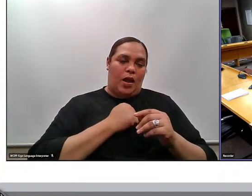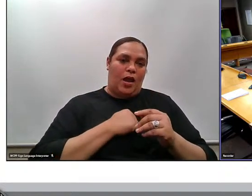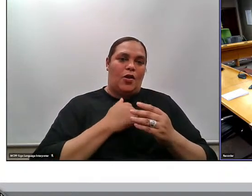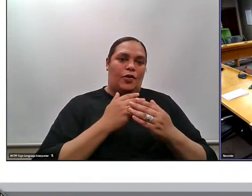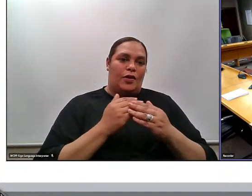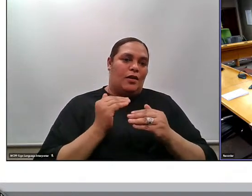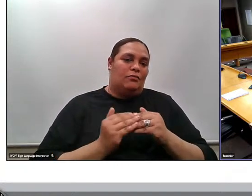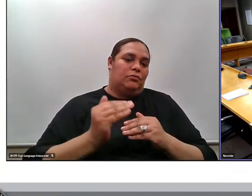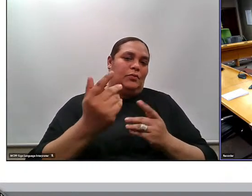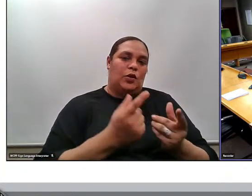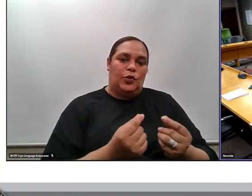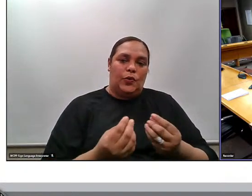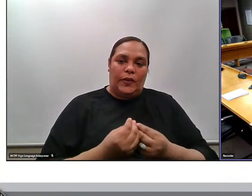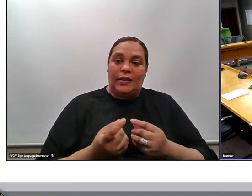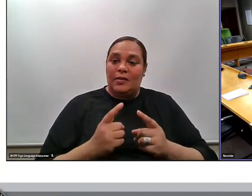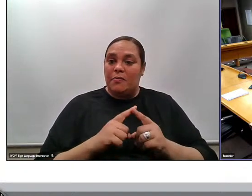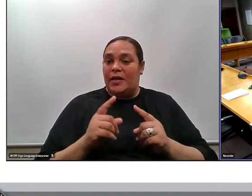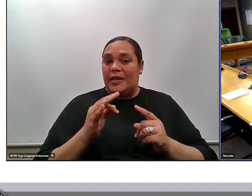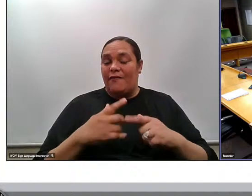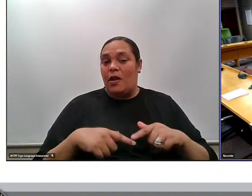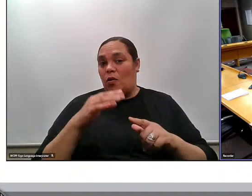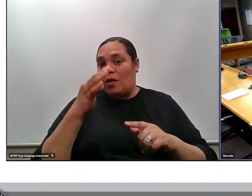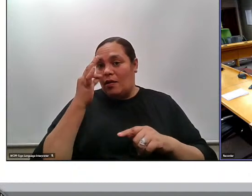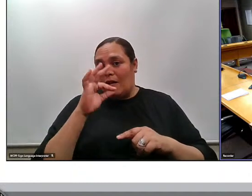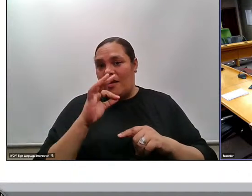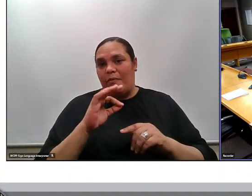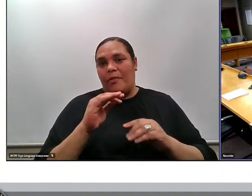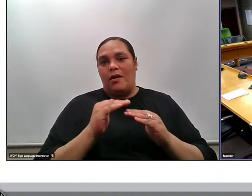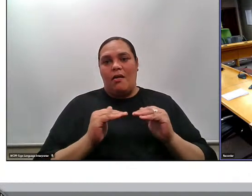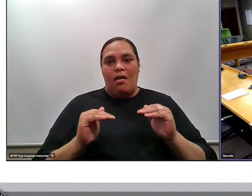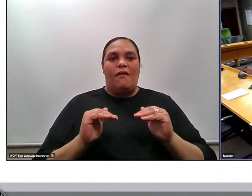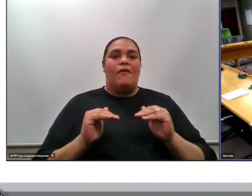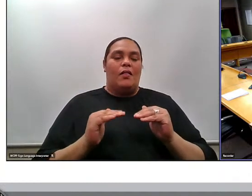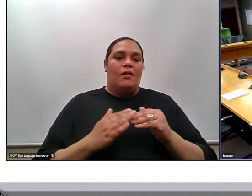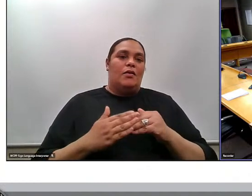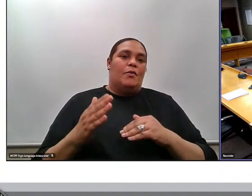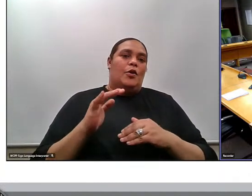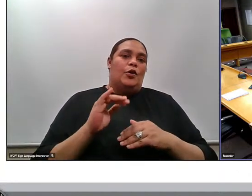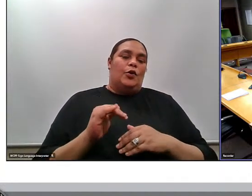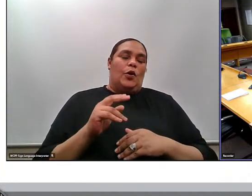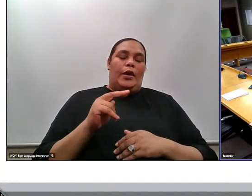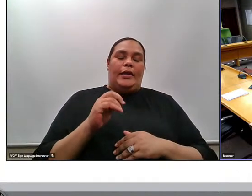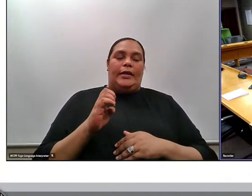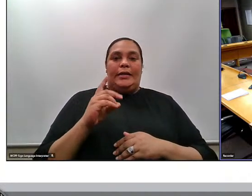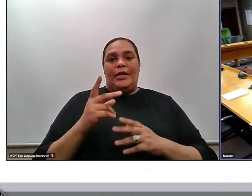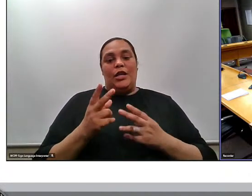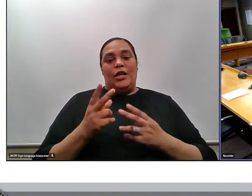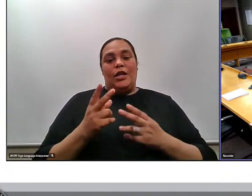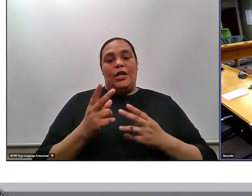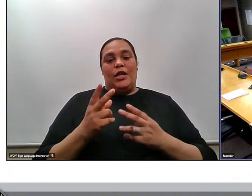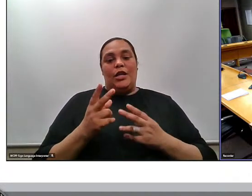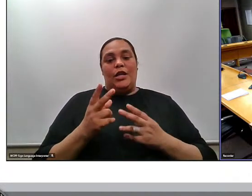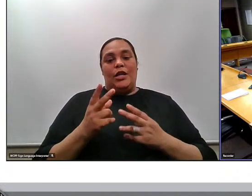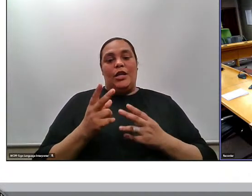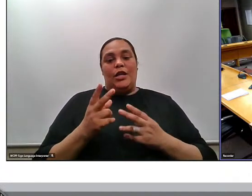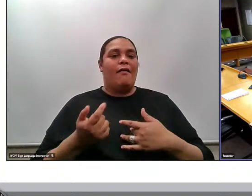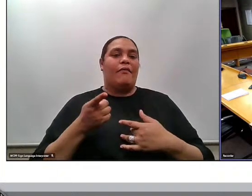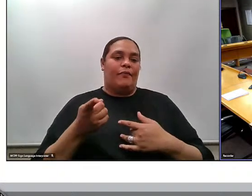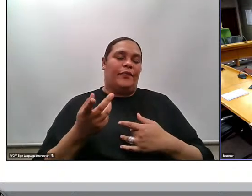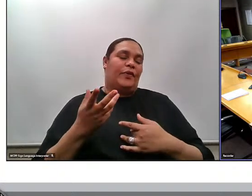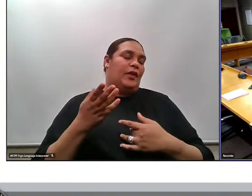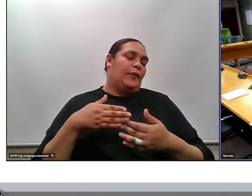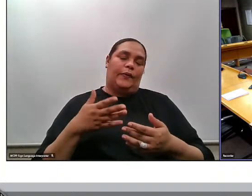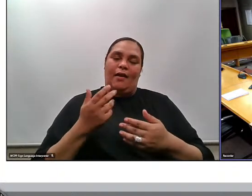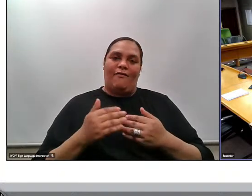of things, but if at a local government level, in as far as their LED units are concerned, there